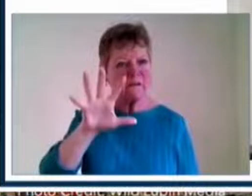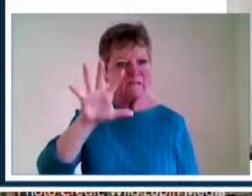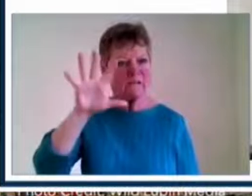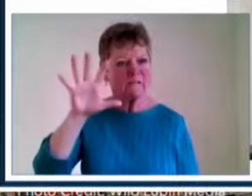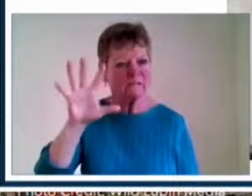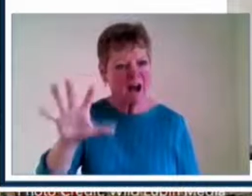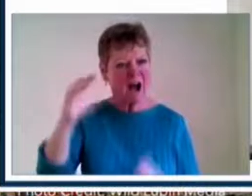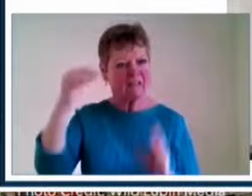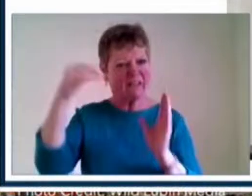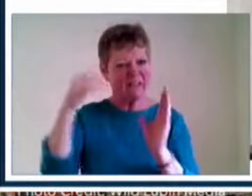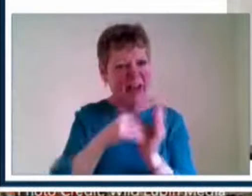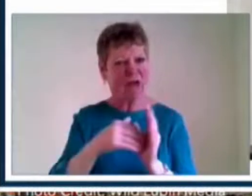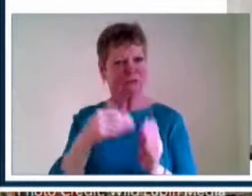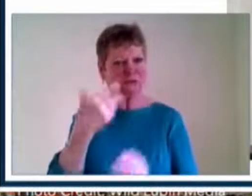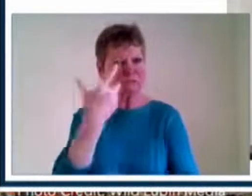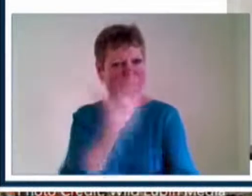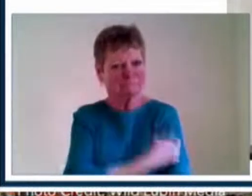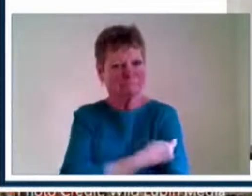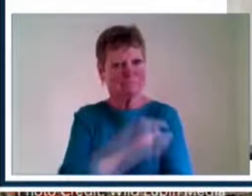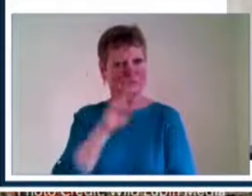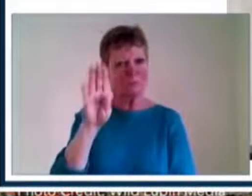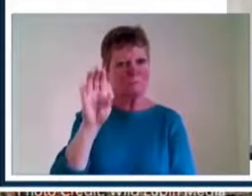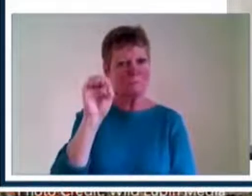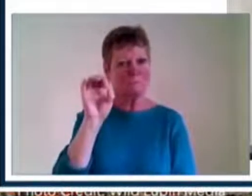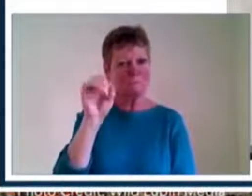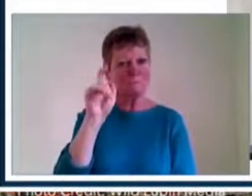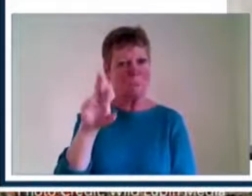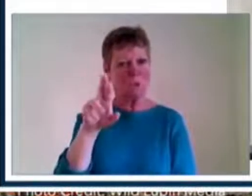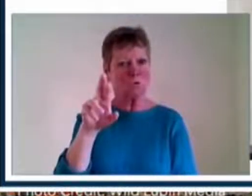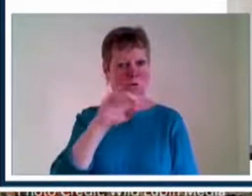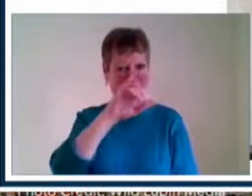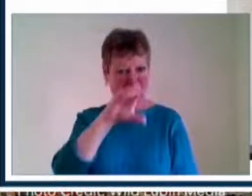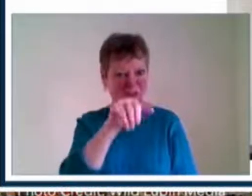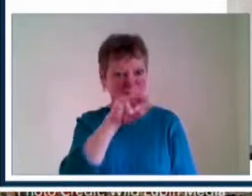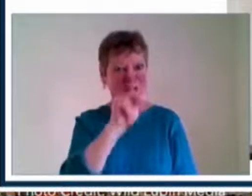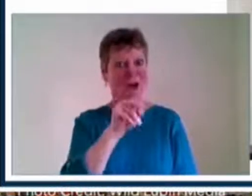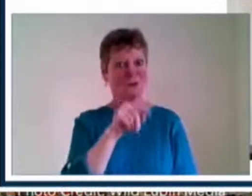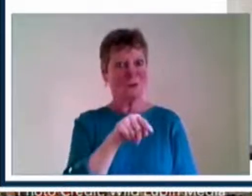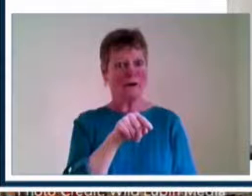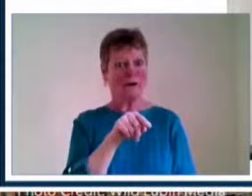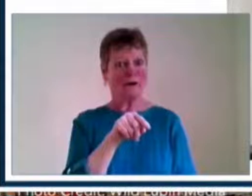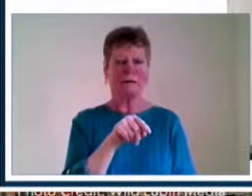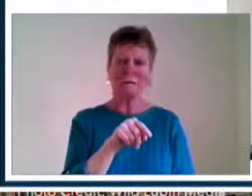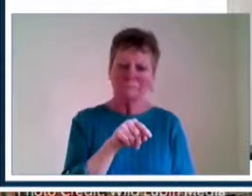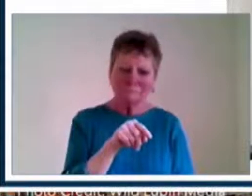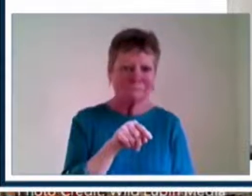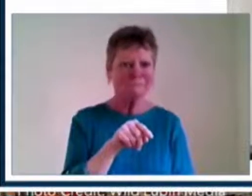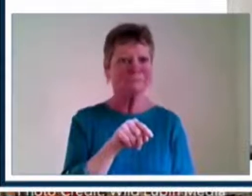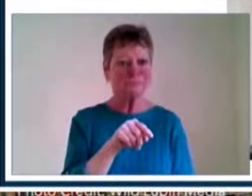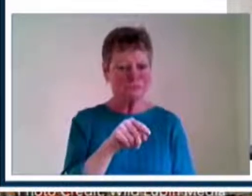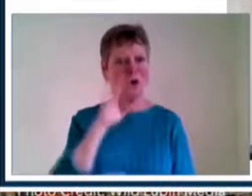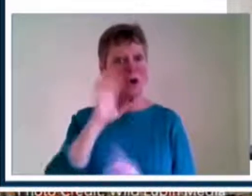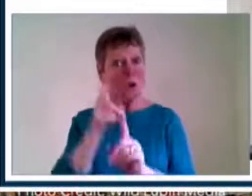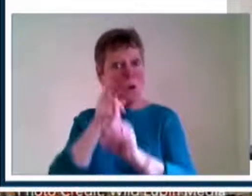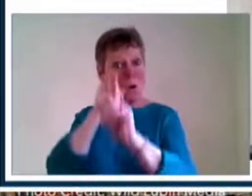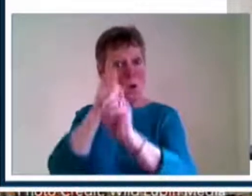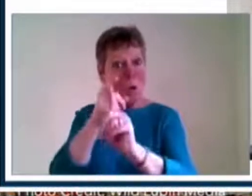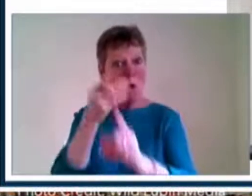255,000 booster shots in arms in January alone. And we are on track to hit